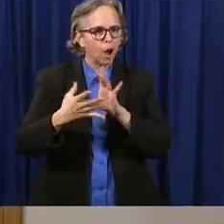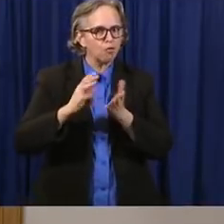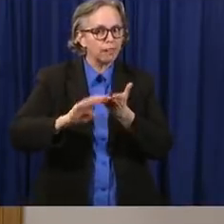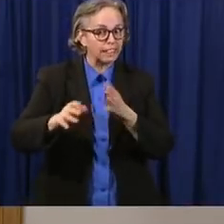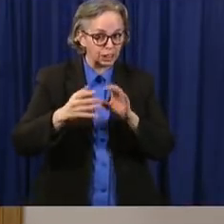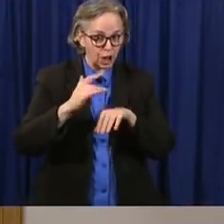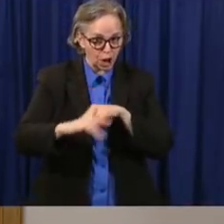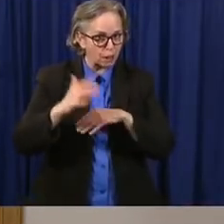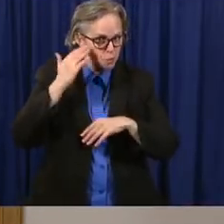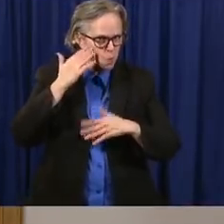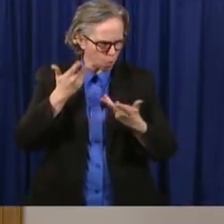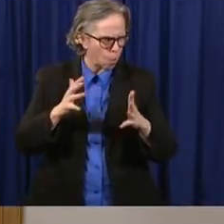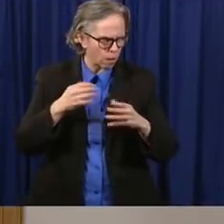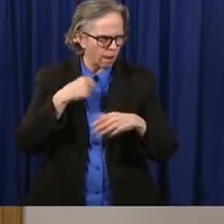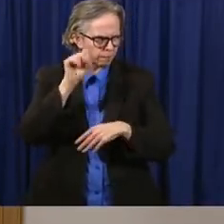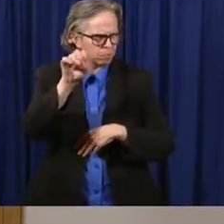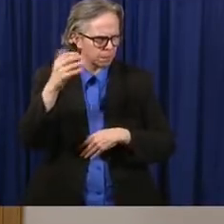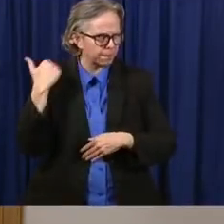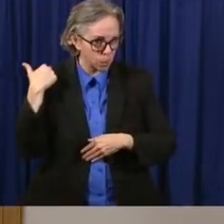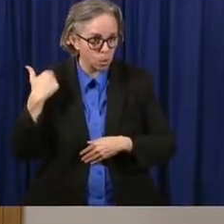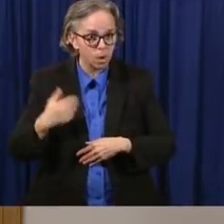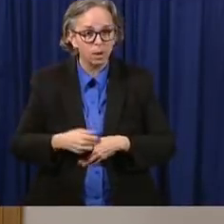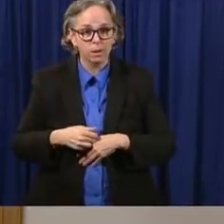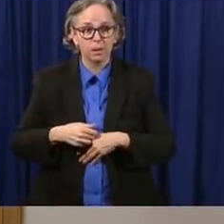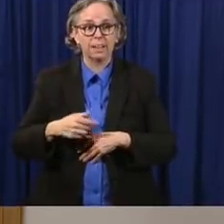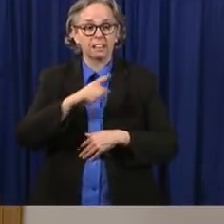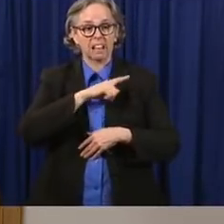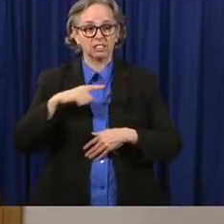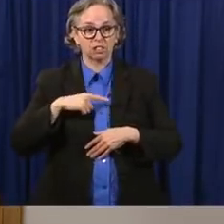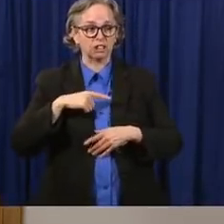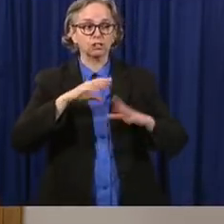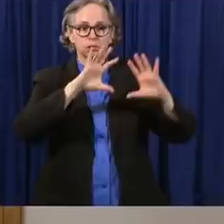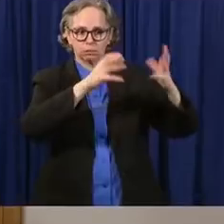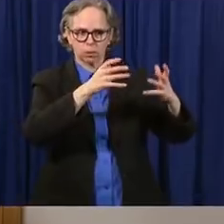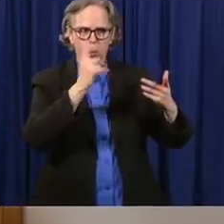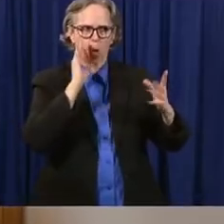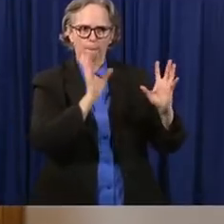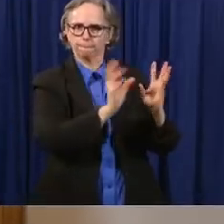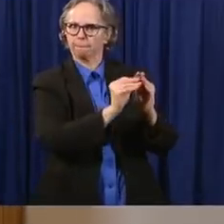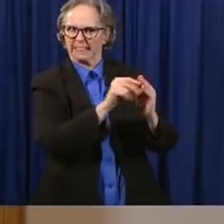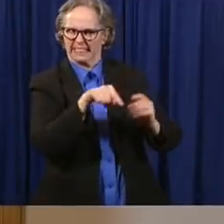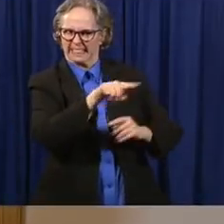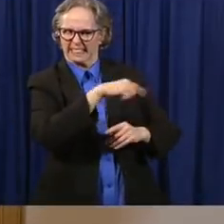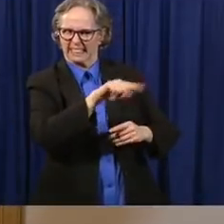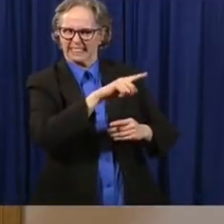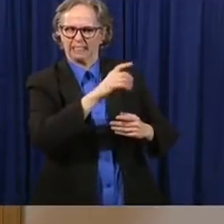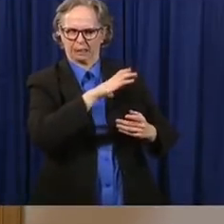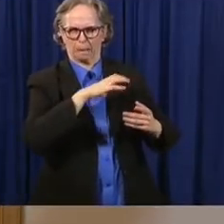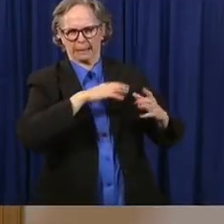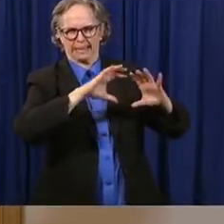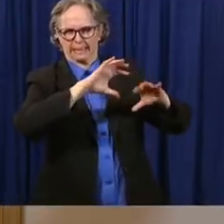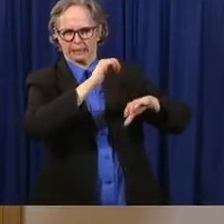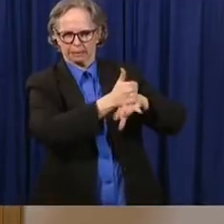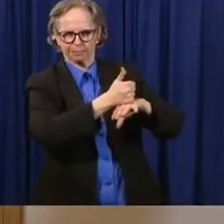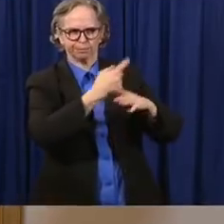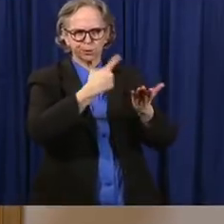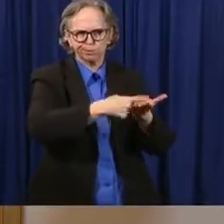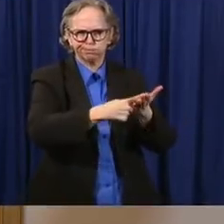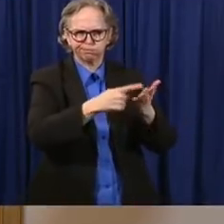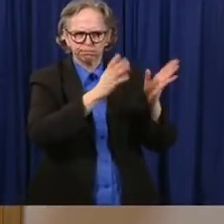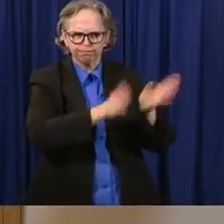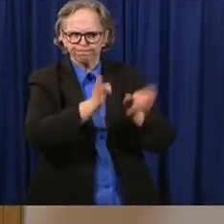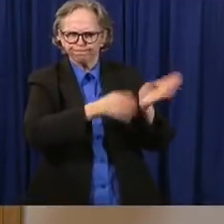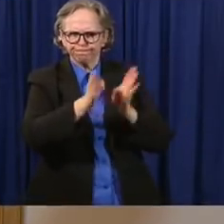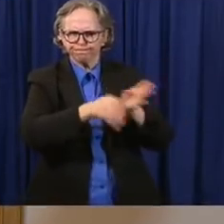We're waiting for the legislature. Will be meeting shortly, the committee, to make decisions in regard